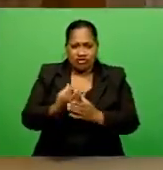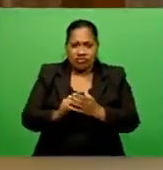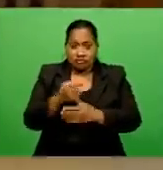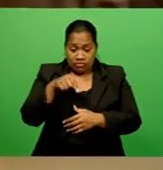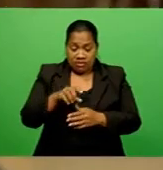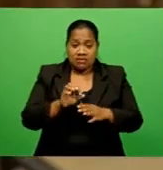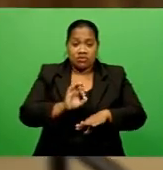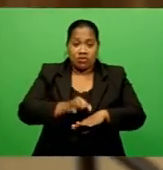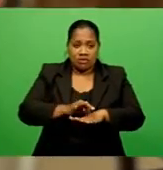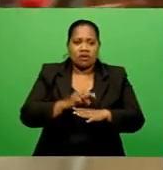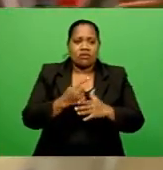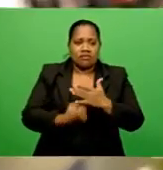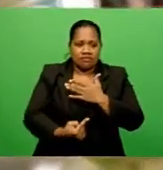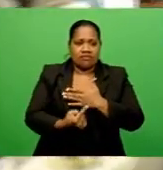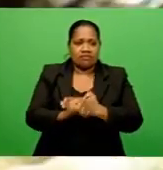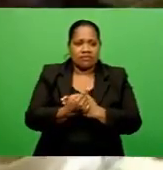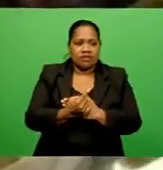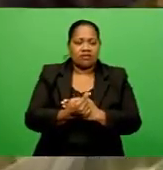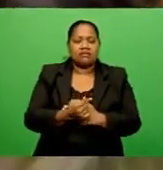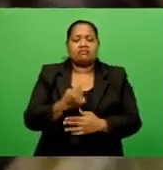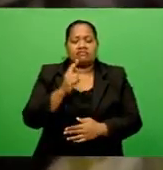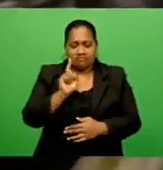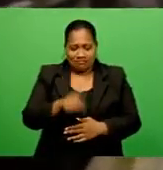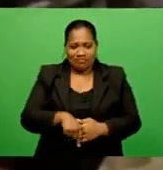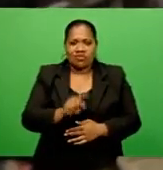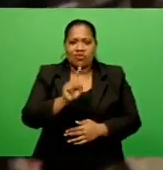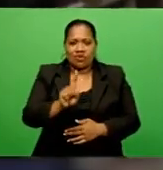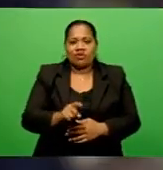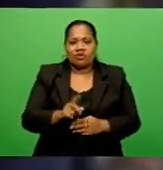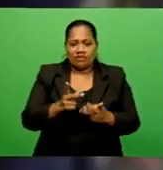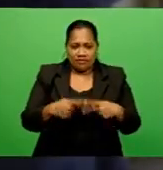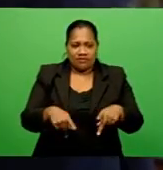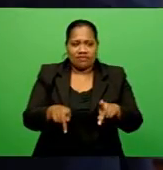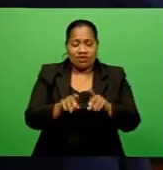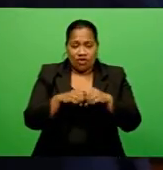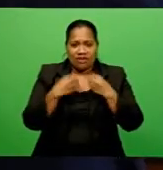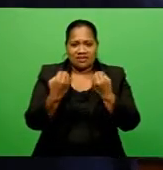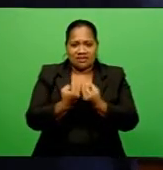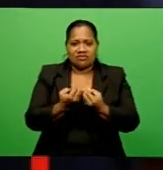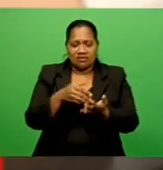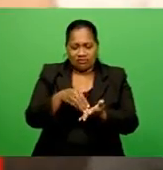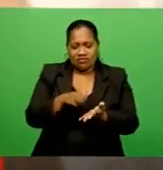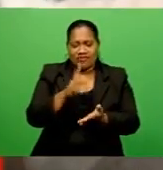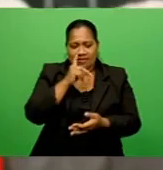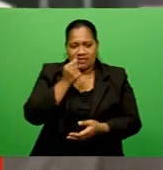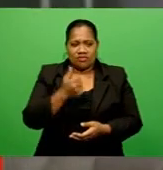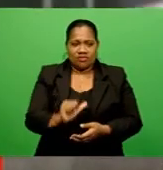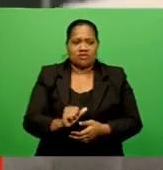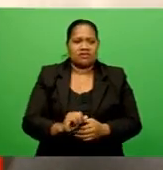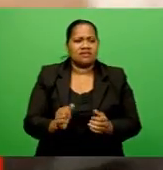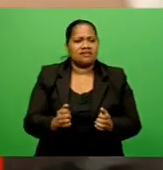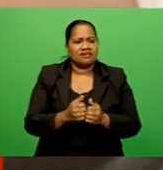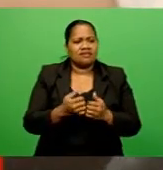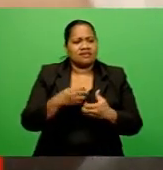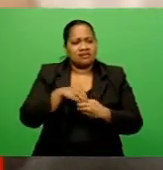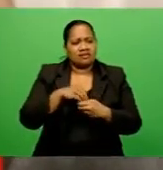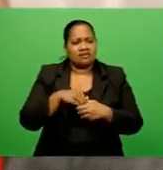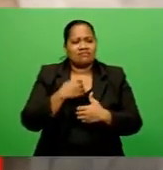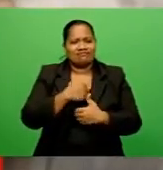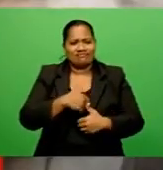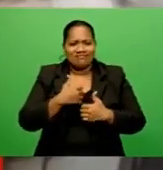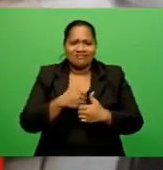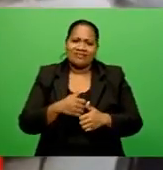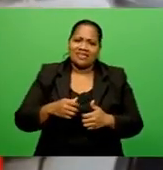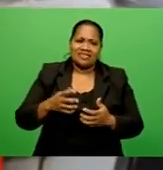hospital, just east of Bangkok, just so happens to be one of those authorized organizations. Their new menu offerings include the Joyful Dancing Salad,